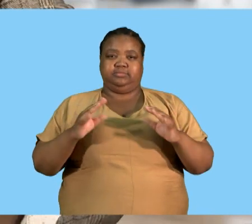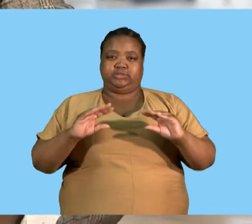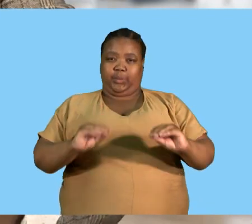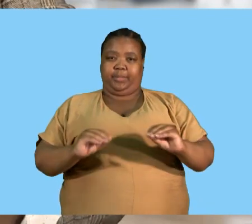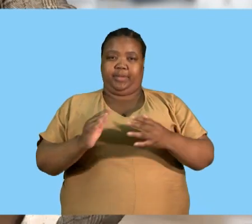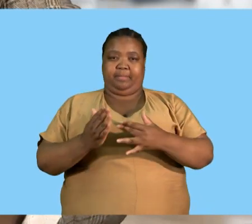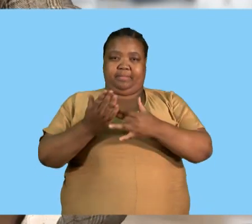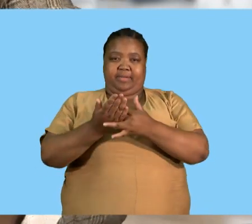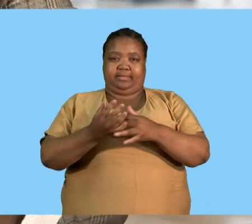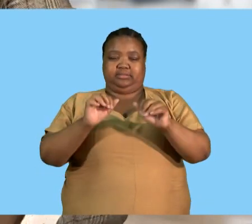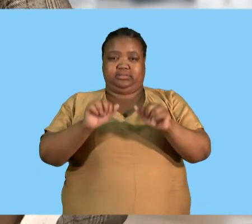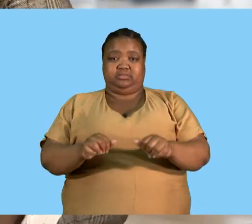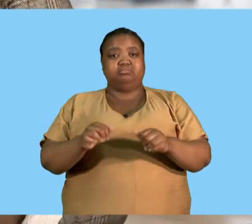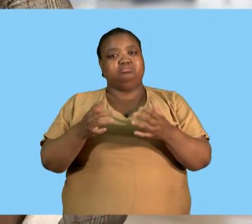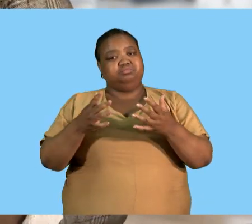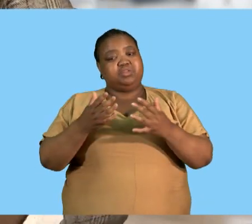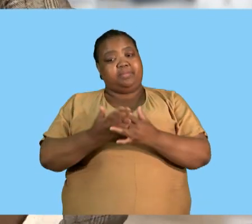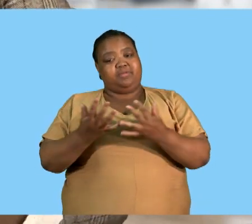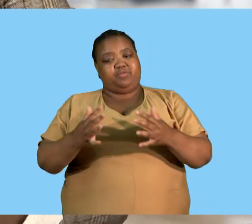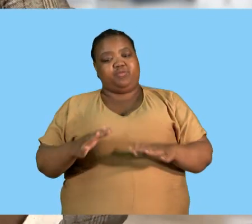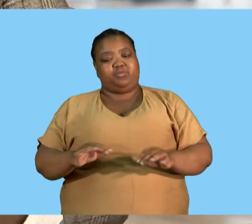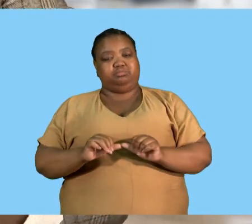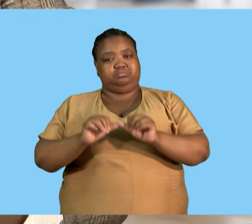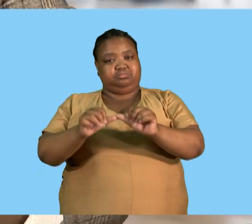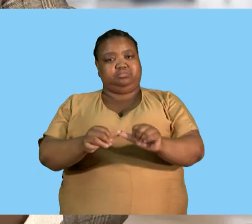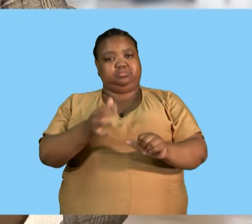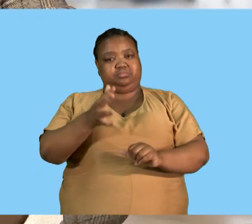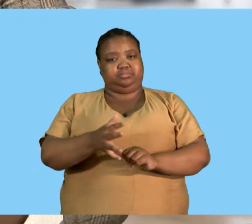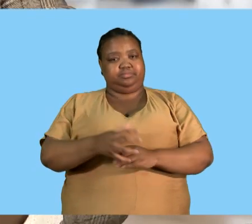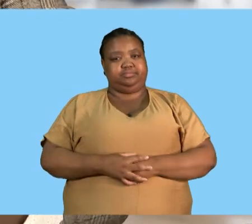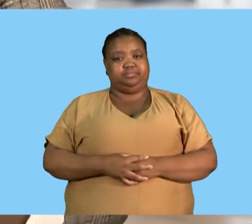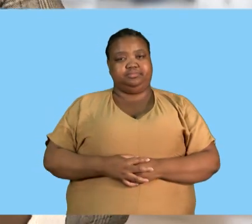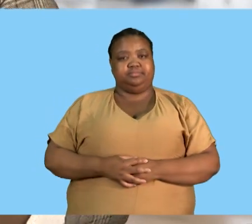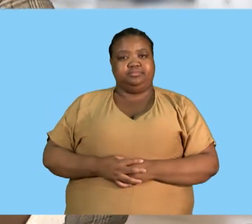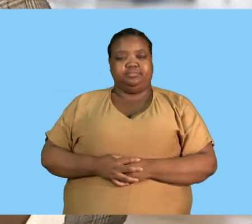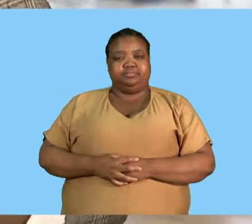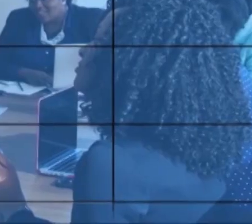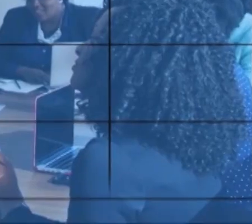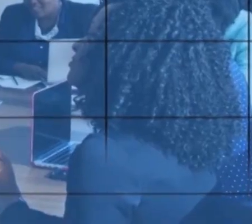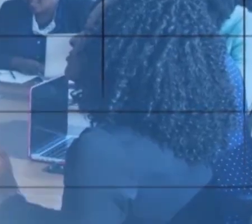see you after the break when we continue with our lesson. See you just now.